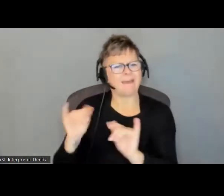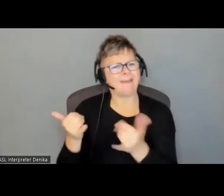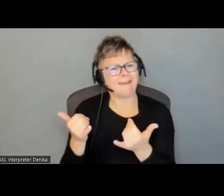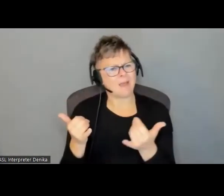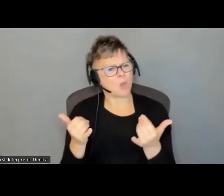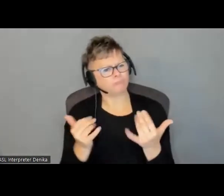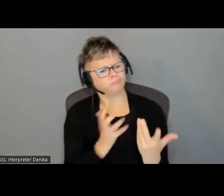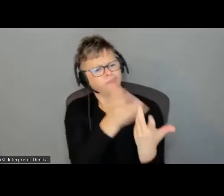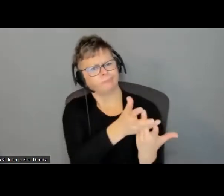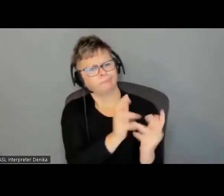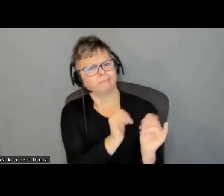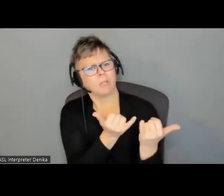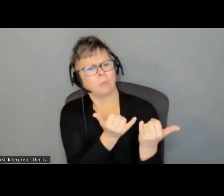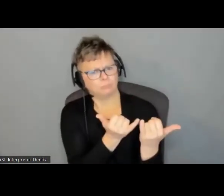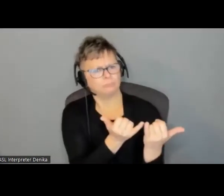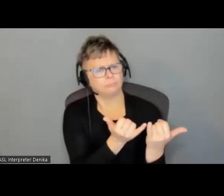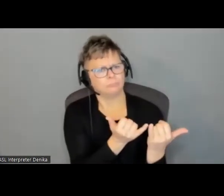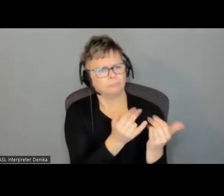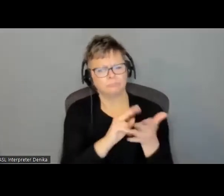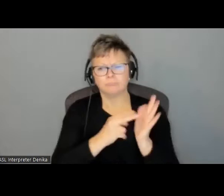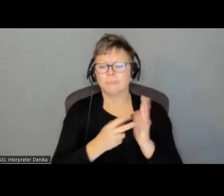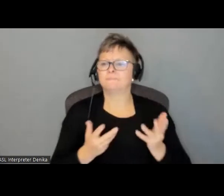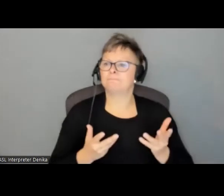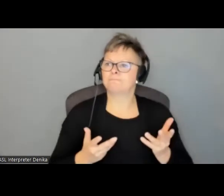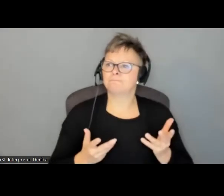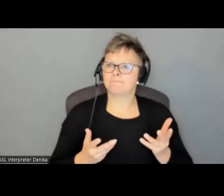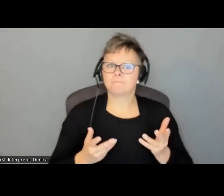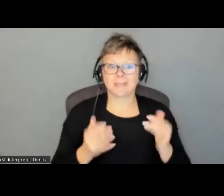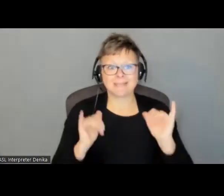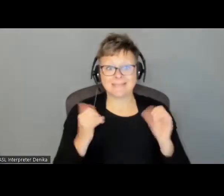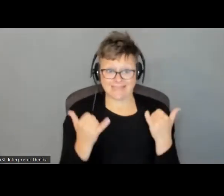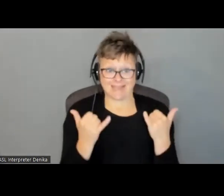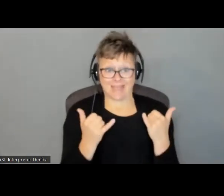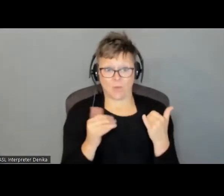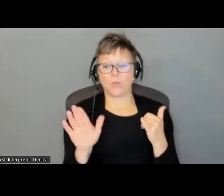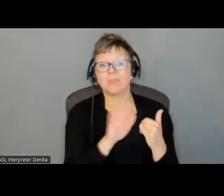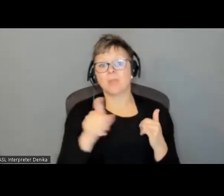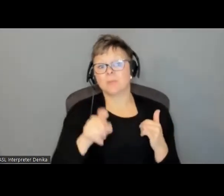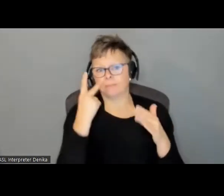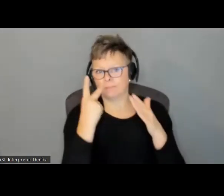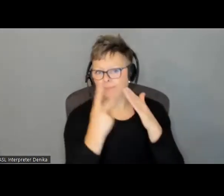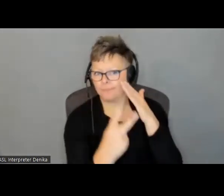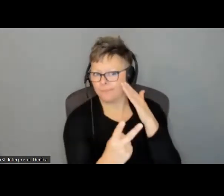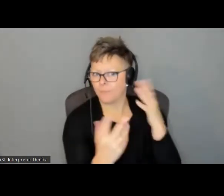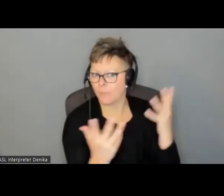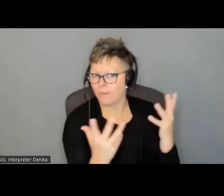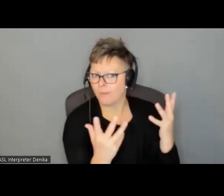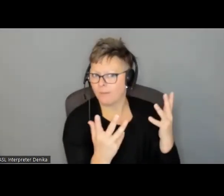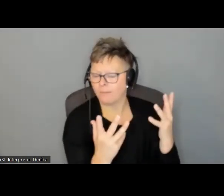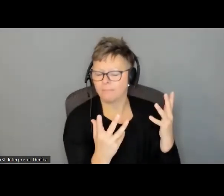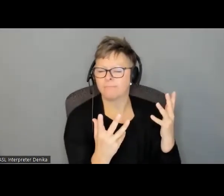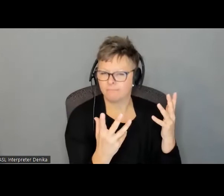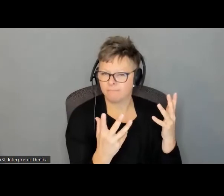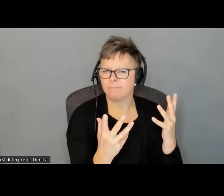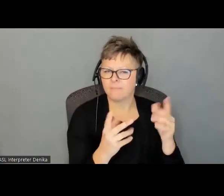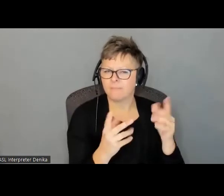about what we can make available to anticipate needs. And this means thinking about the escalation of